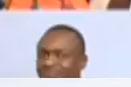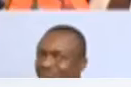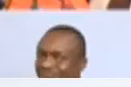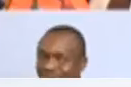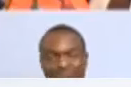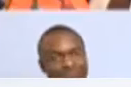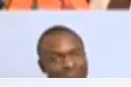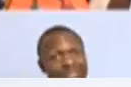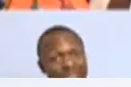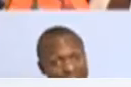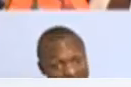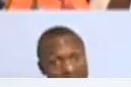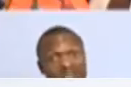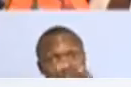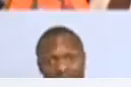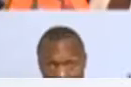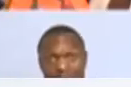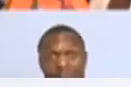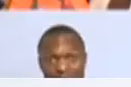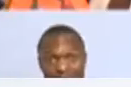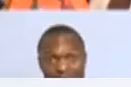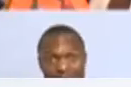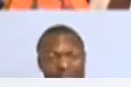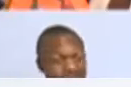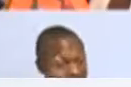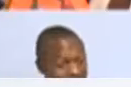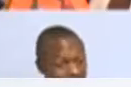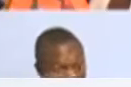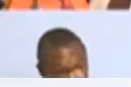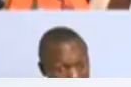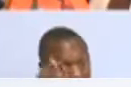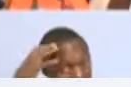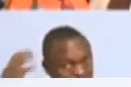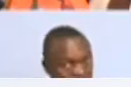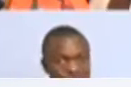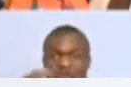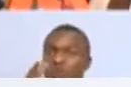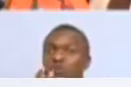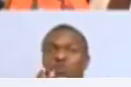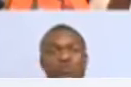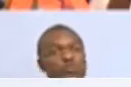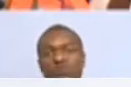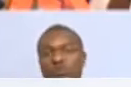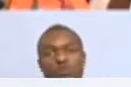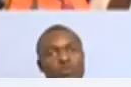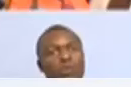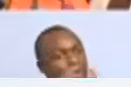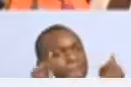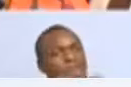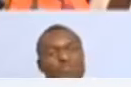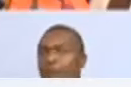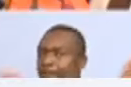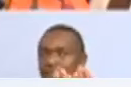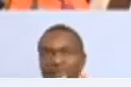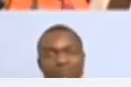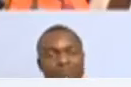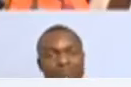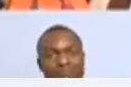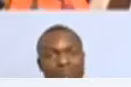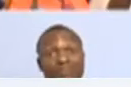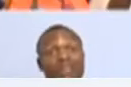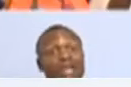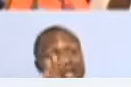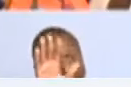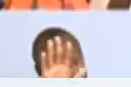is very important. Since we assumed office, not one has been closed. Rather, there has now